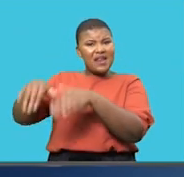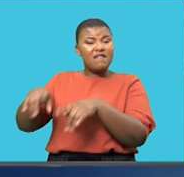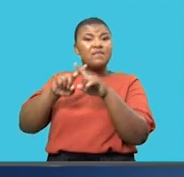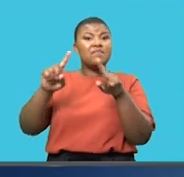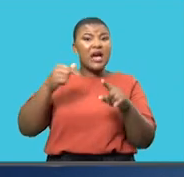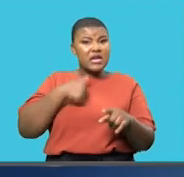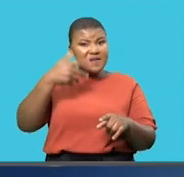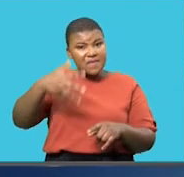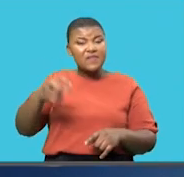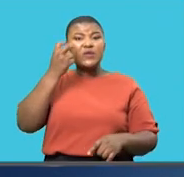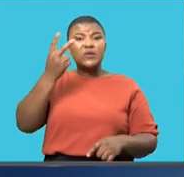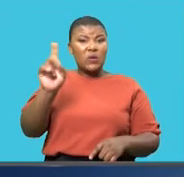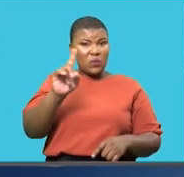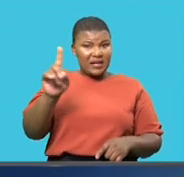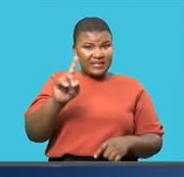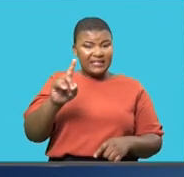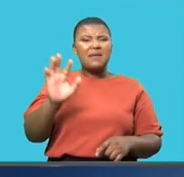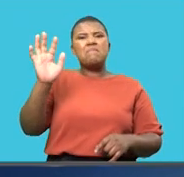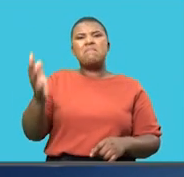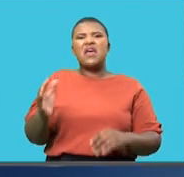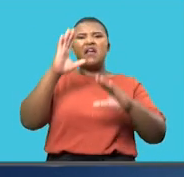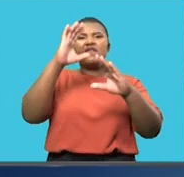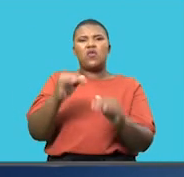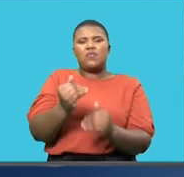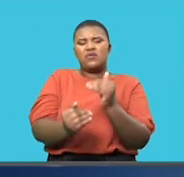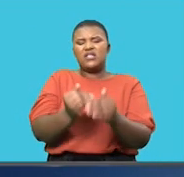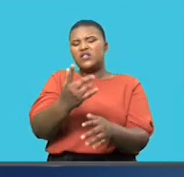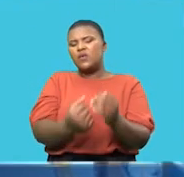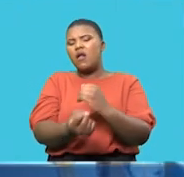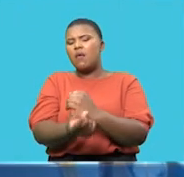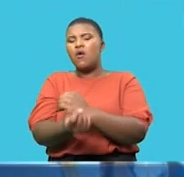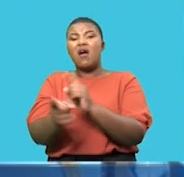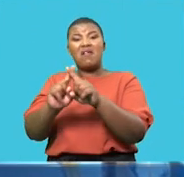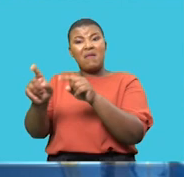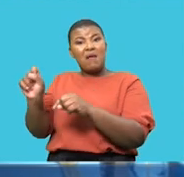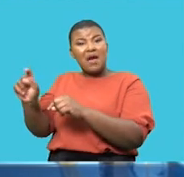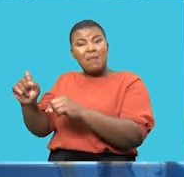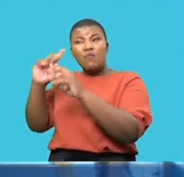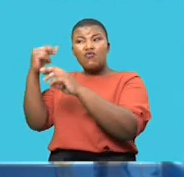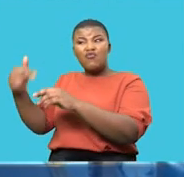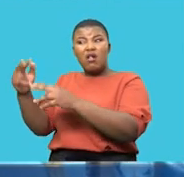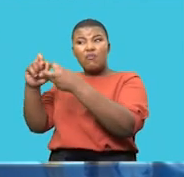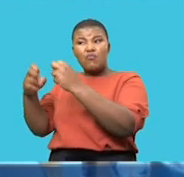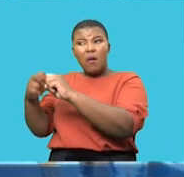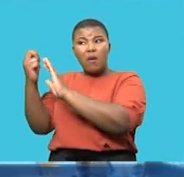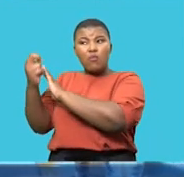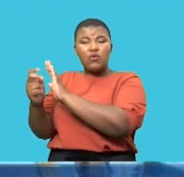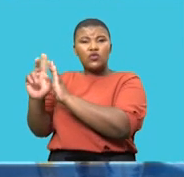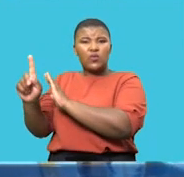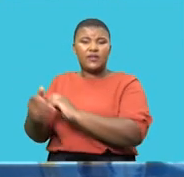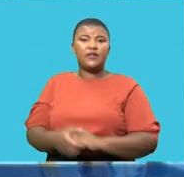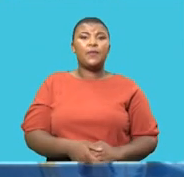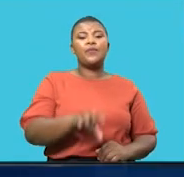what we have observed is that they are only concerned with the procedure and not the substance. Meanwhile, political analyst